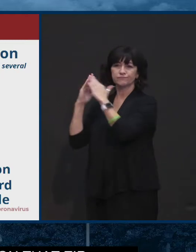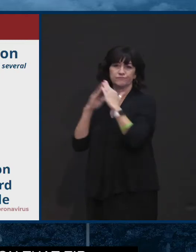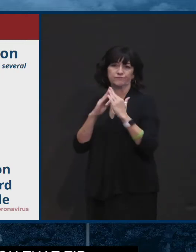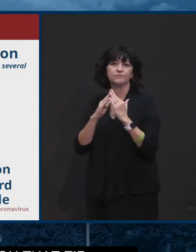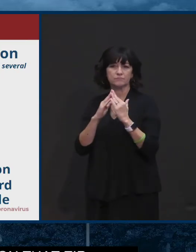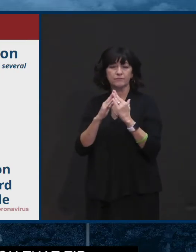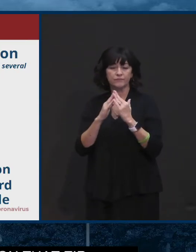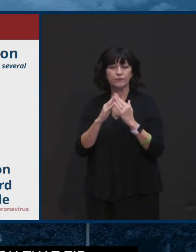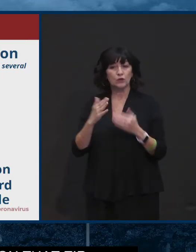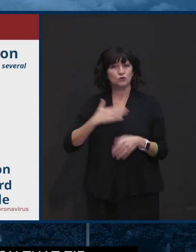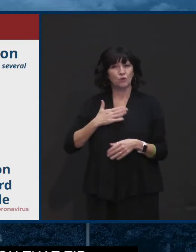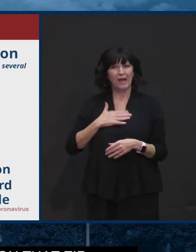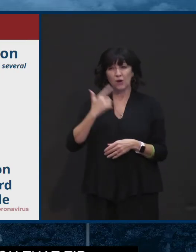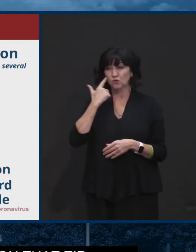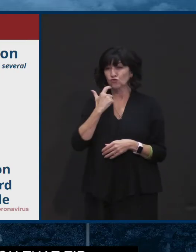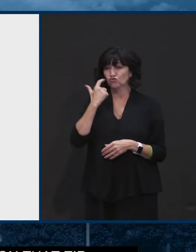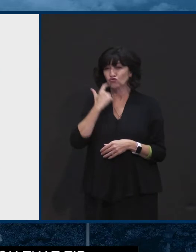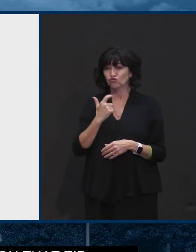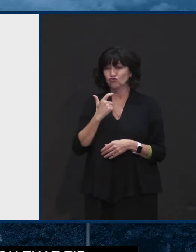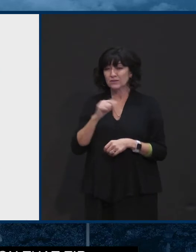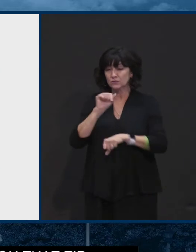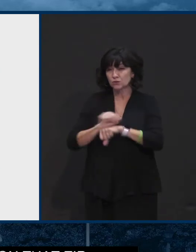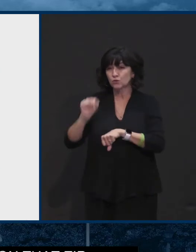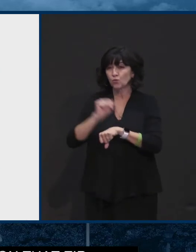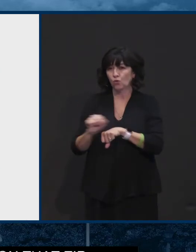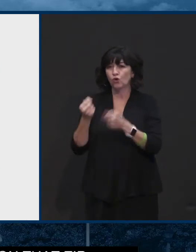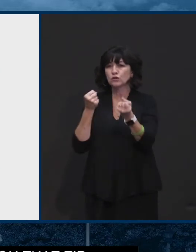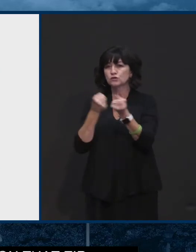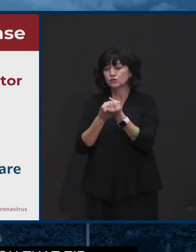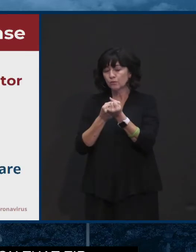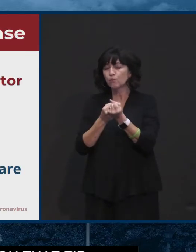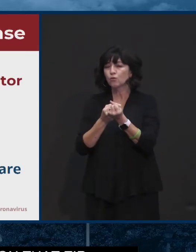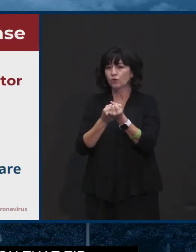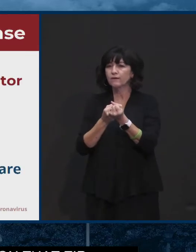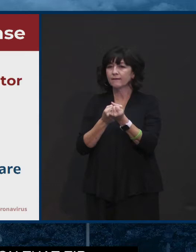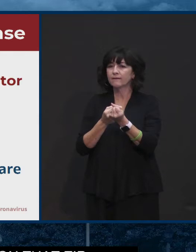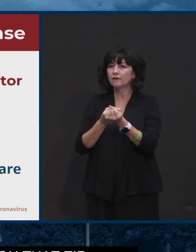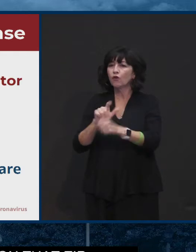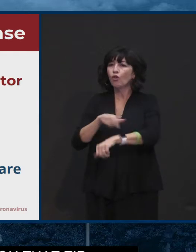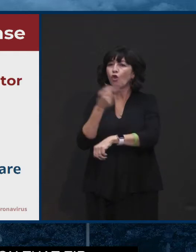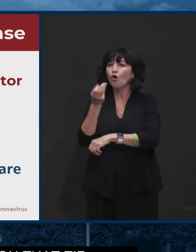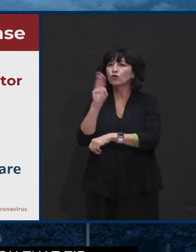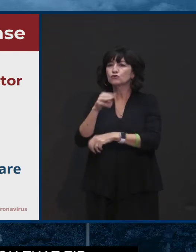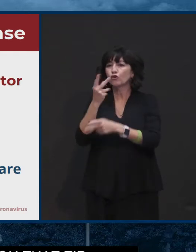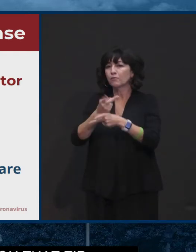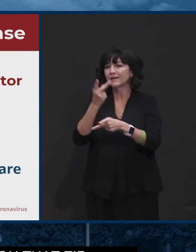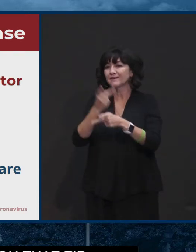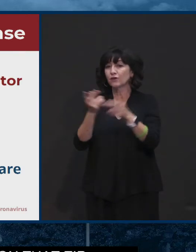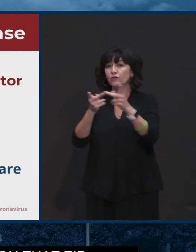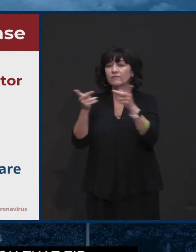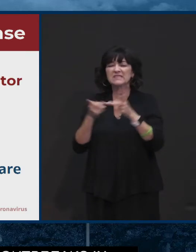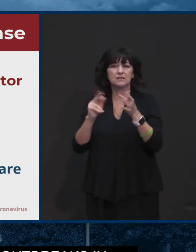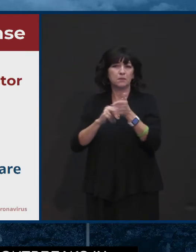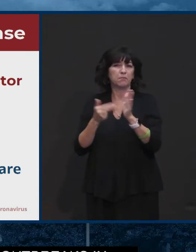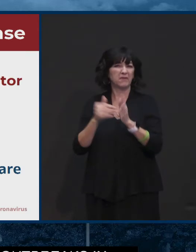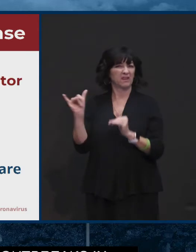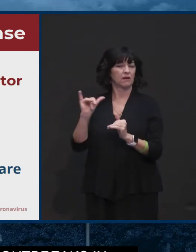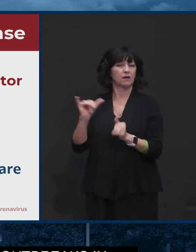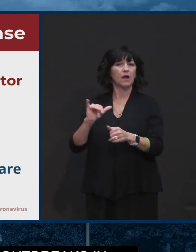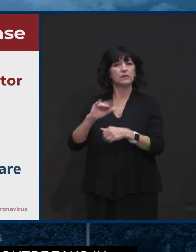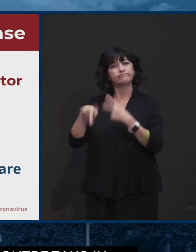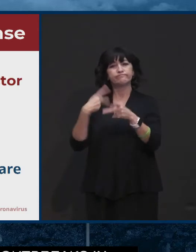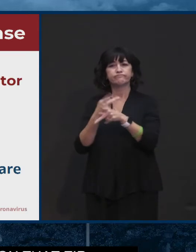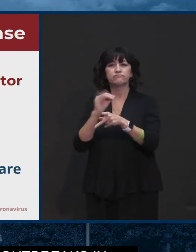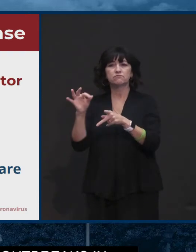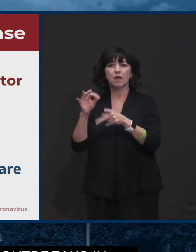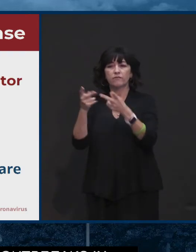latest efforts around supporting long-term care facilities are going to be so important. So we are very pleased to be adding a new